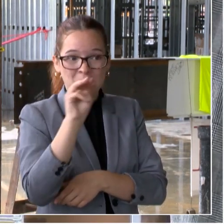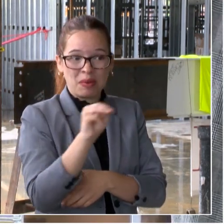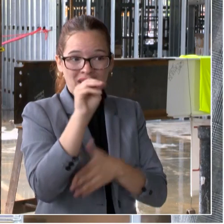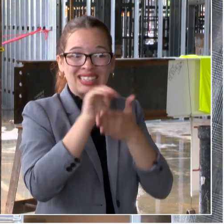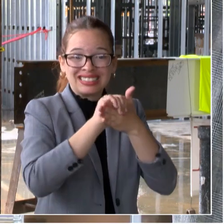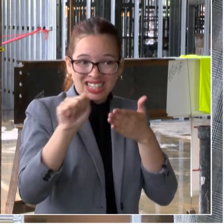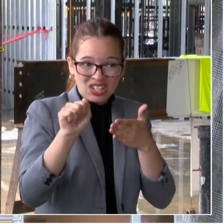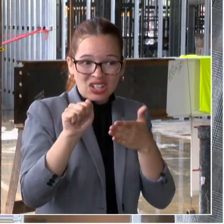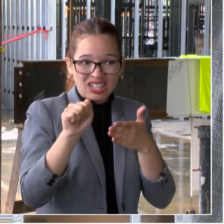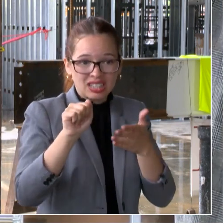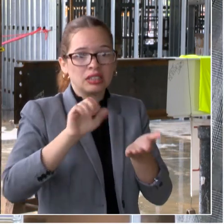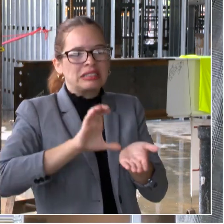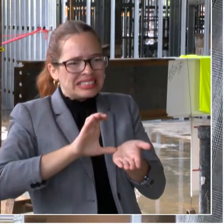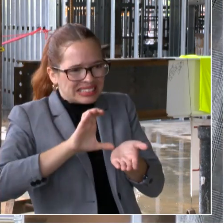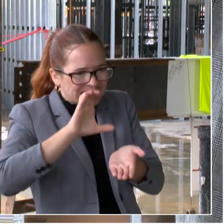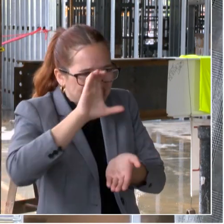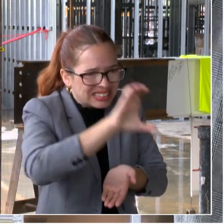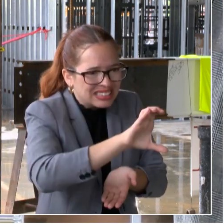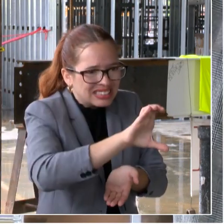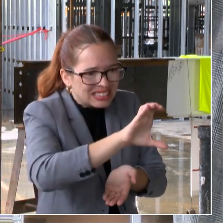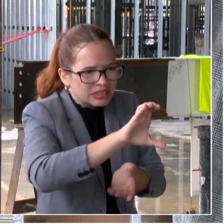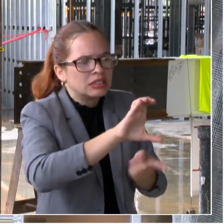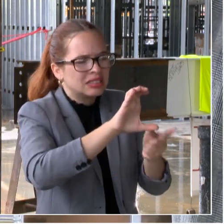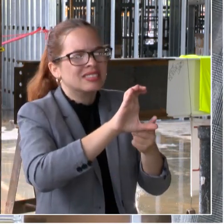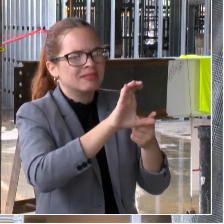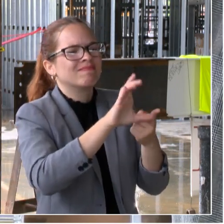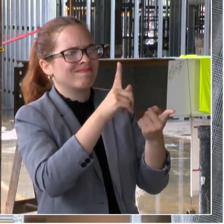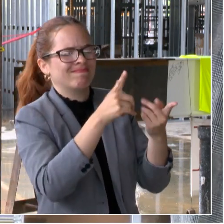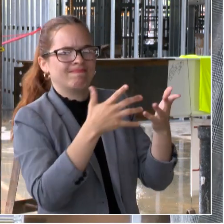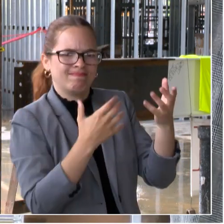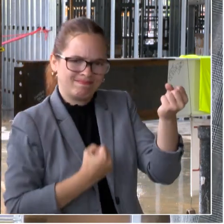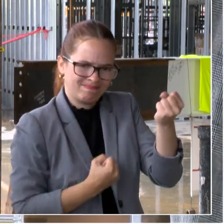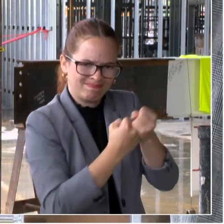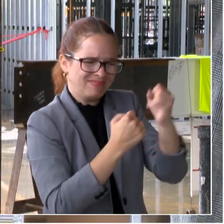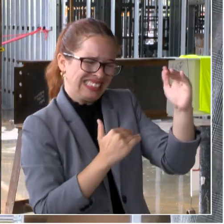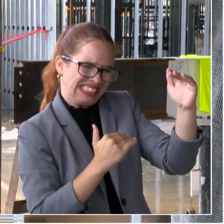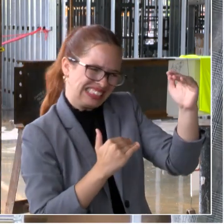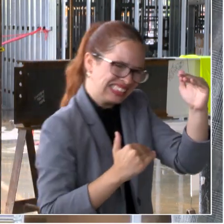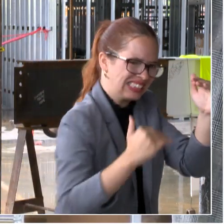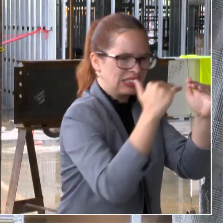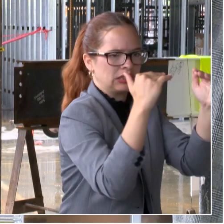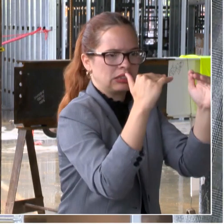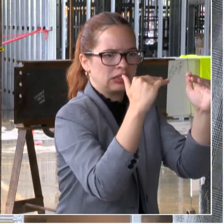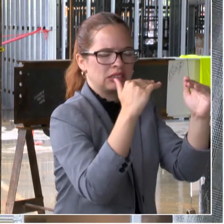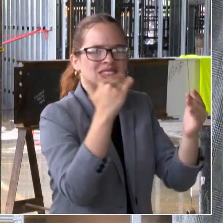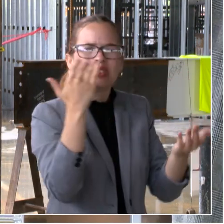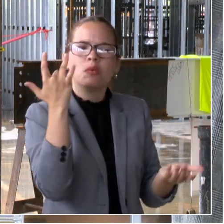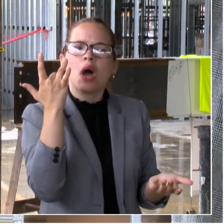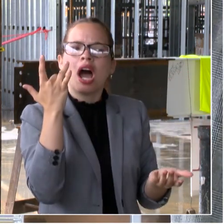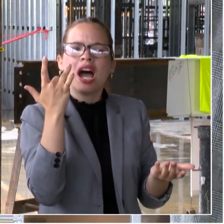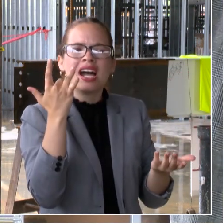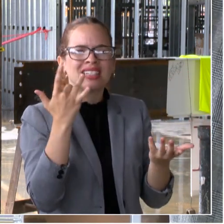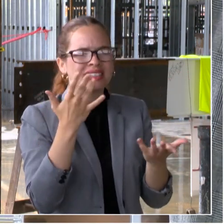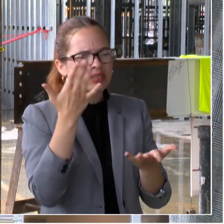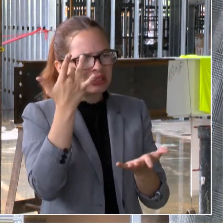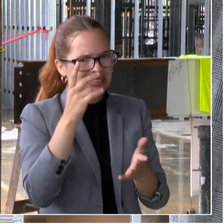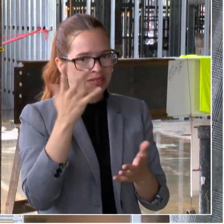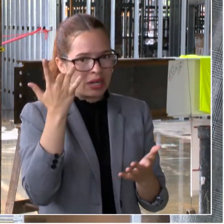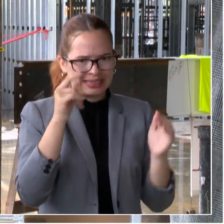the energy and enthusiasm surrounding this project is very, very different. It's powerful. It's